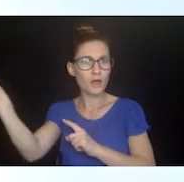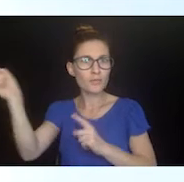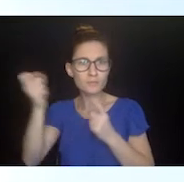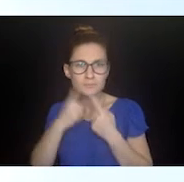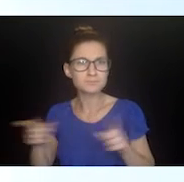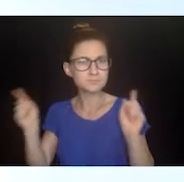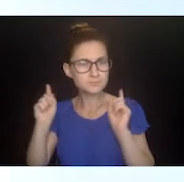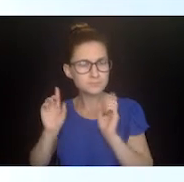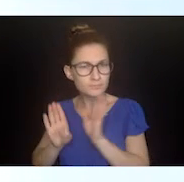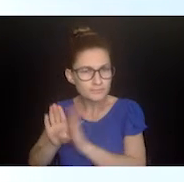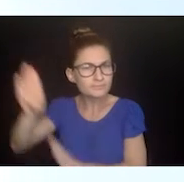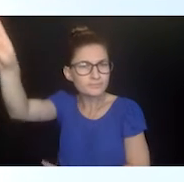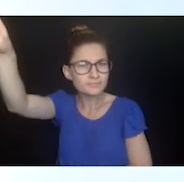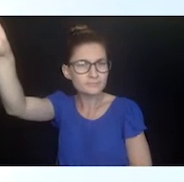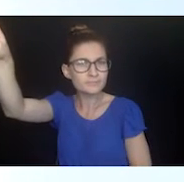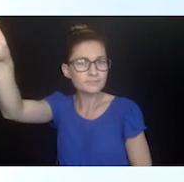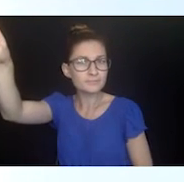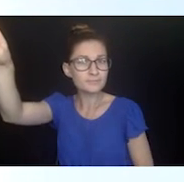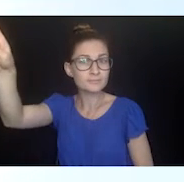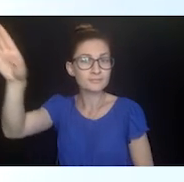thriving.